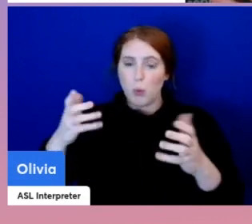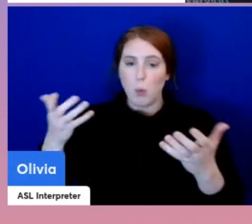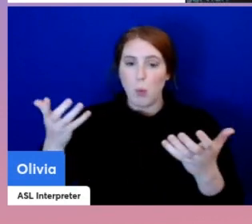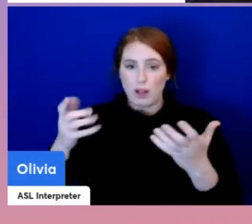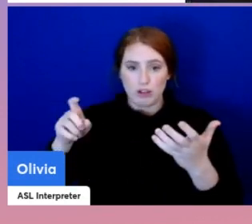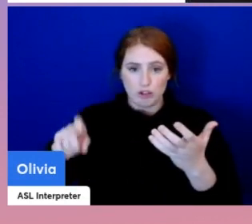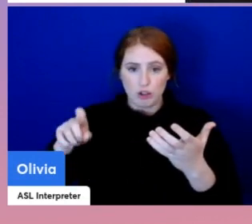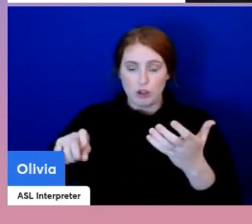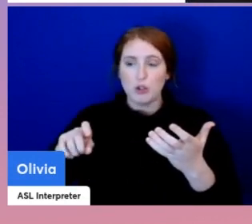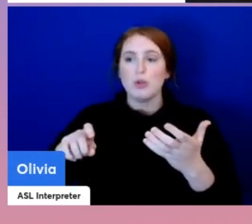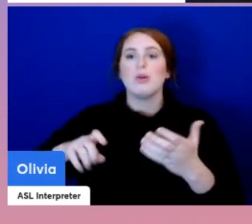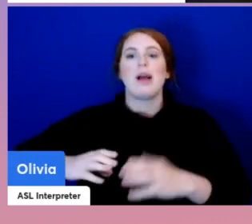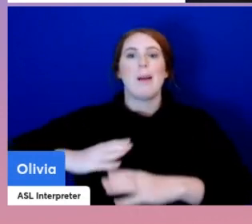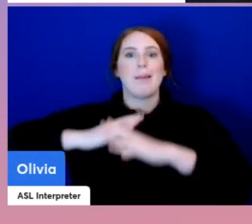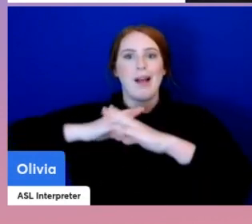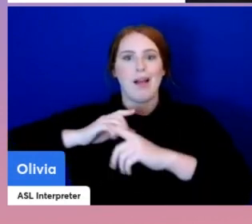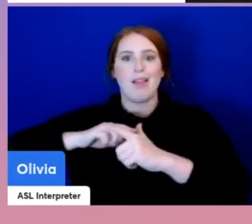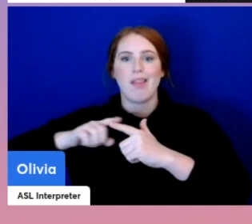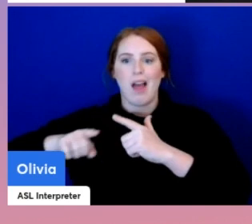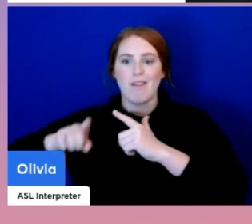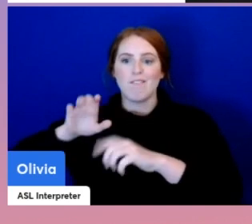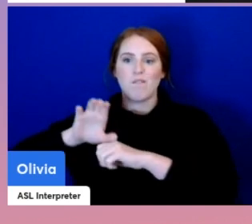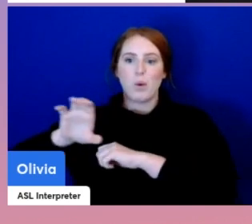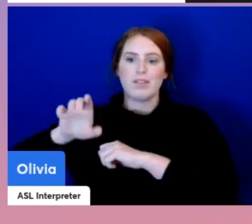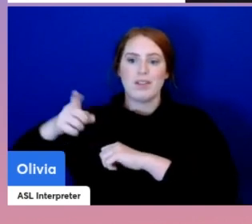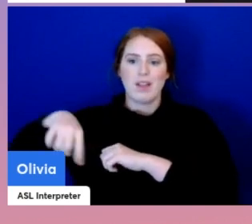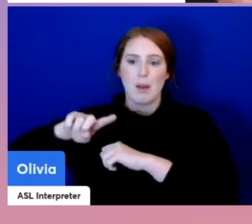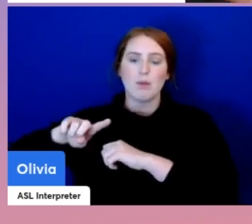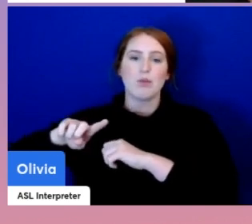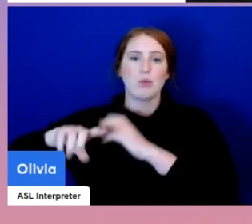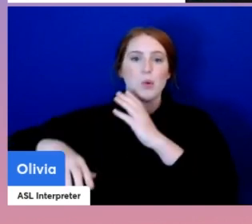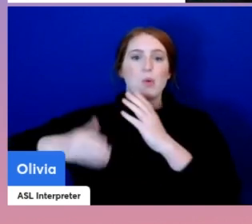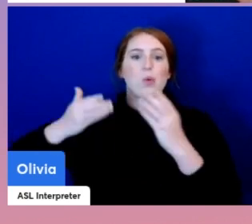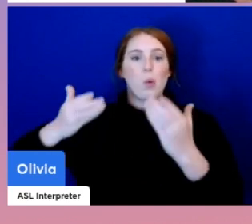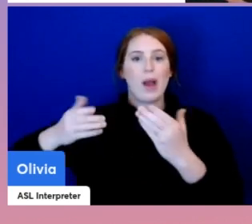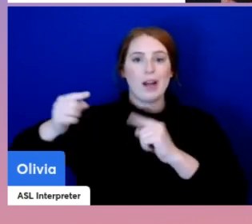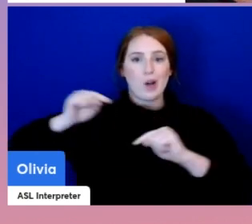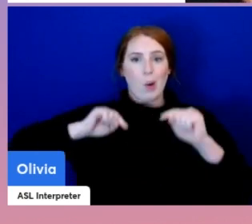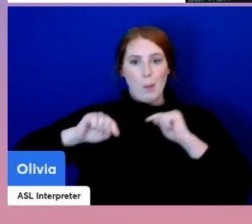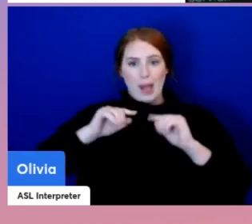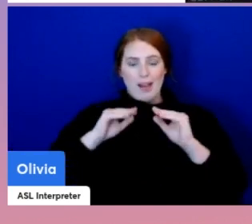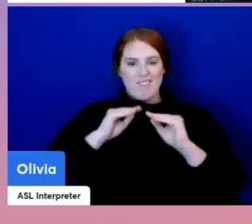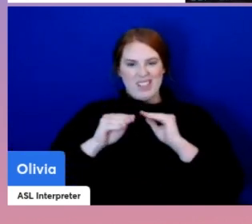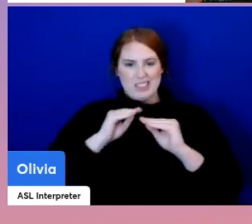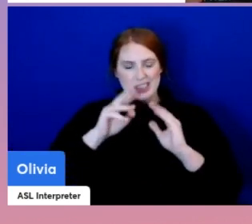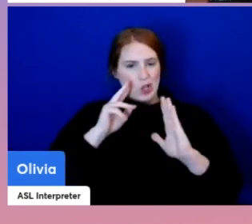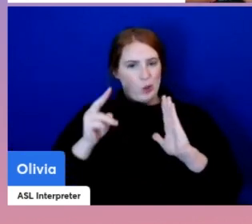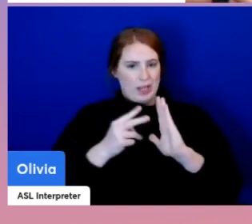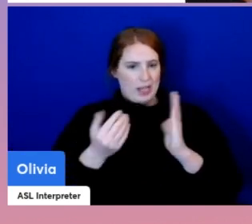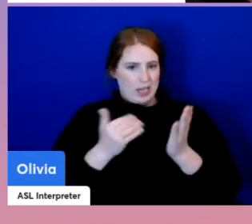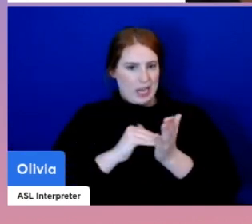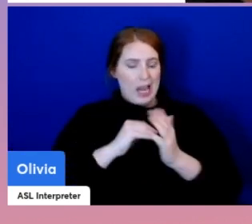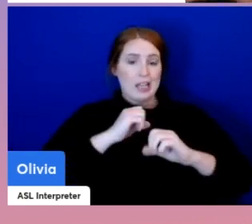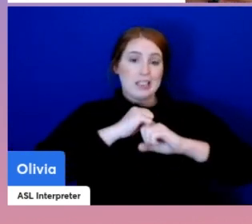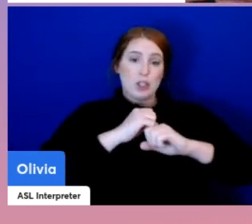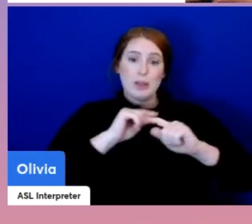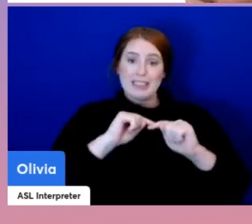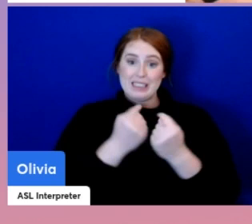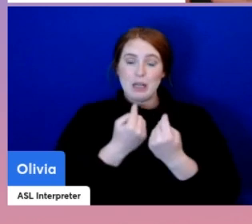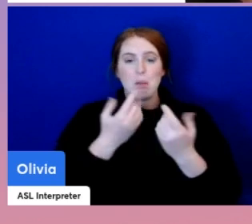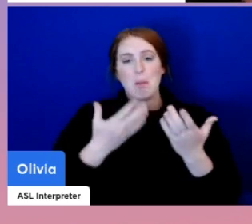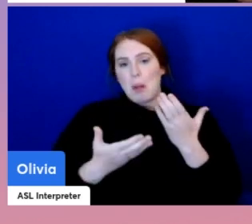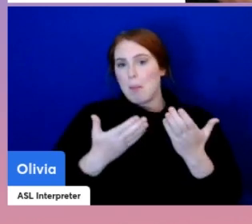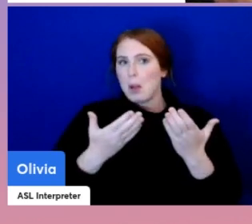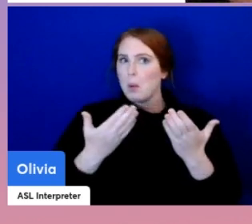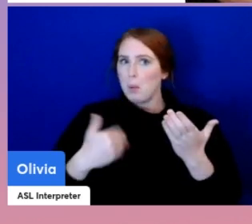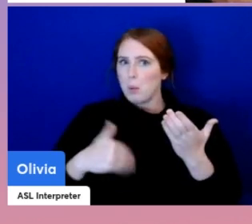and fix it before the infrastructure will deploy it correctly. And as a security team, this might sound very tempting, but at the end of the day,